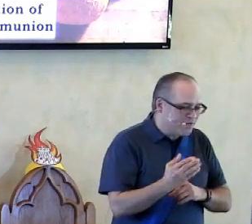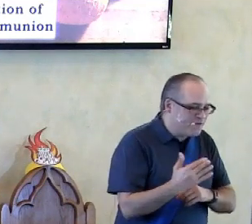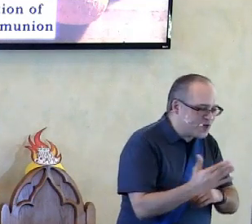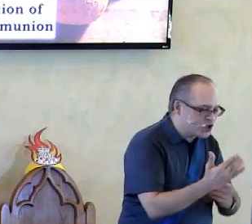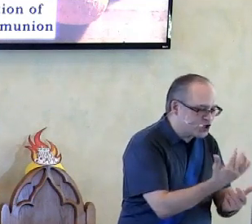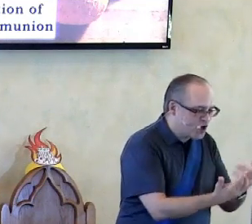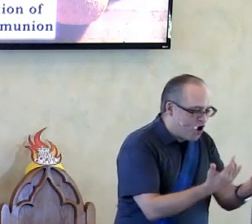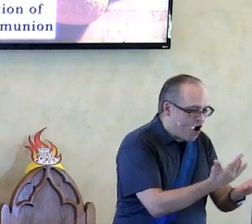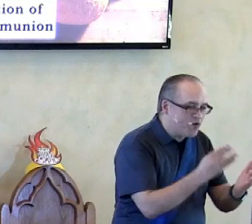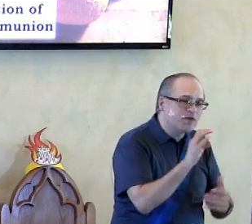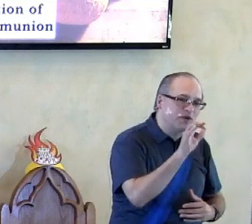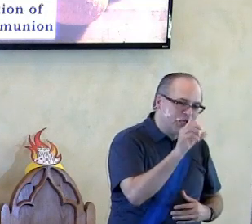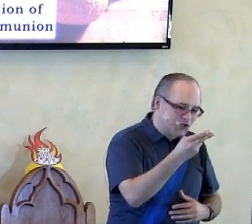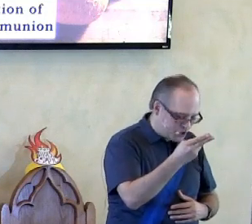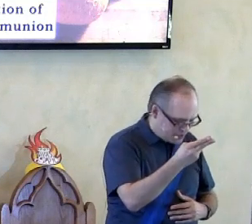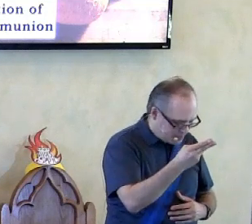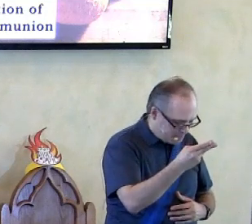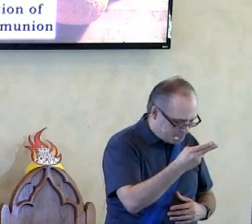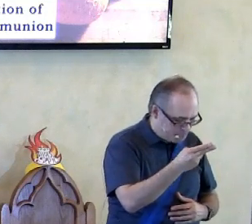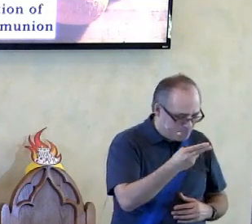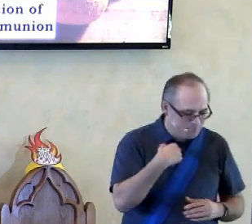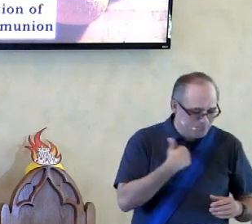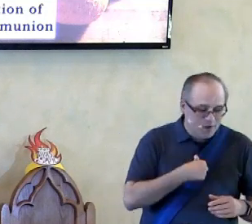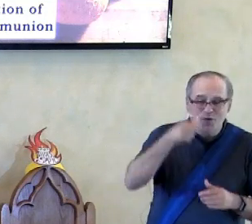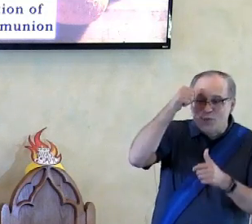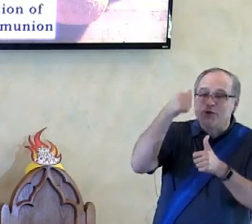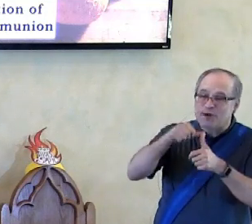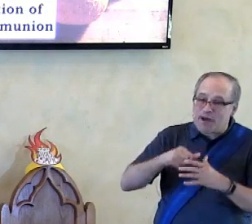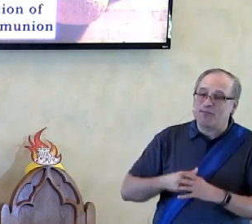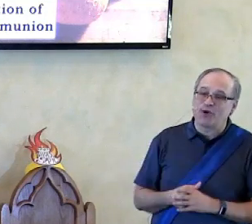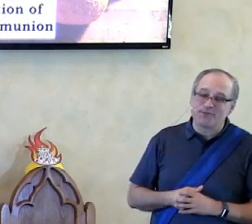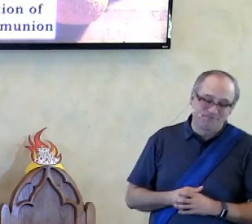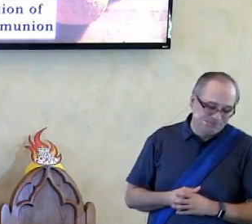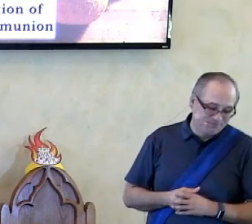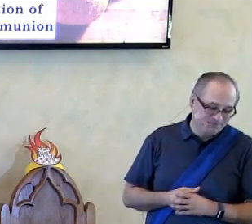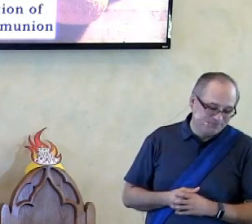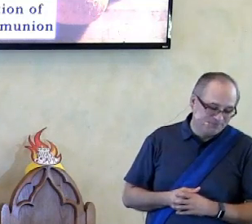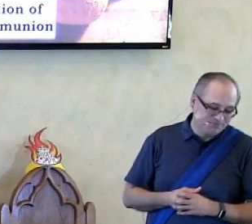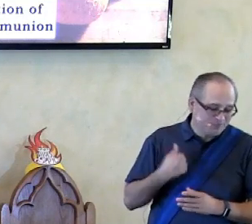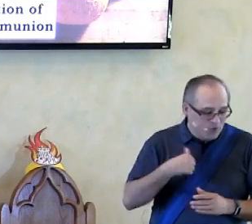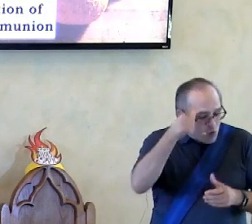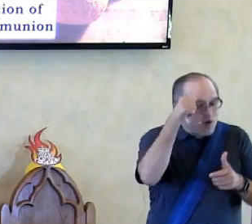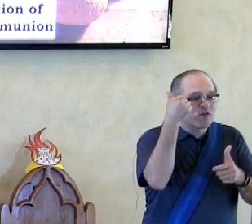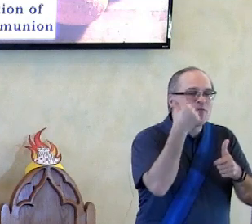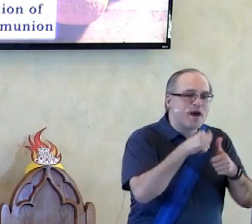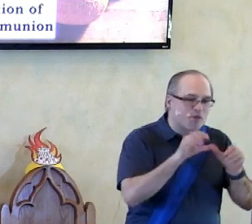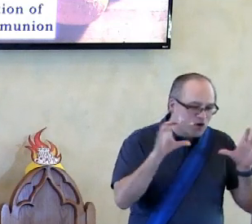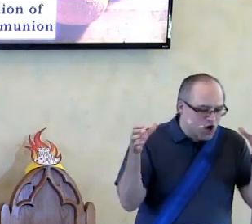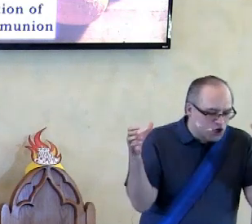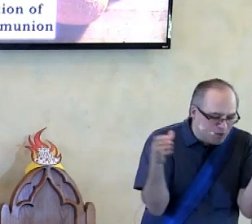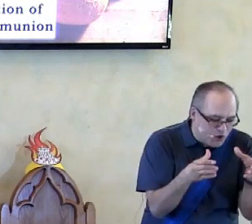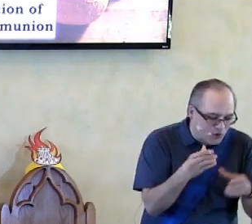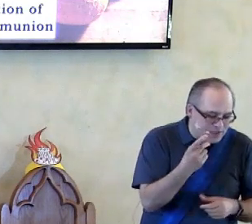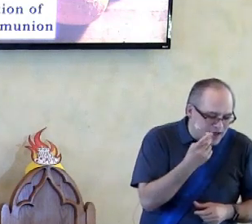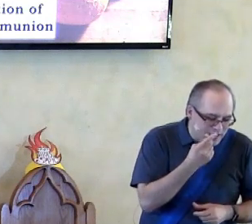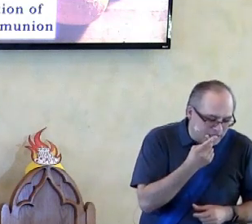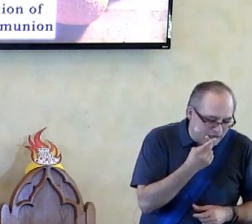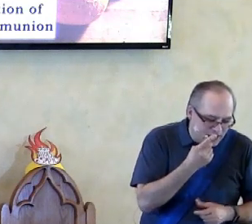and the fish on the beach. We remember. We remember